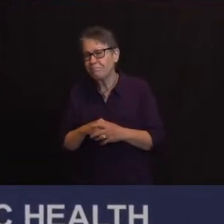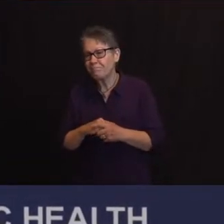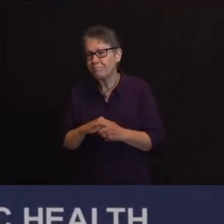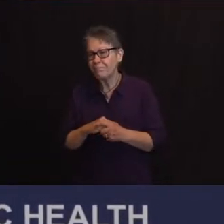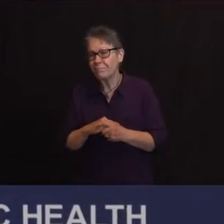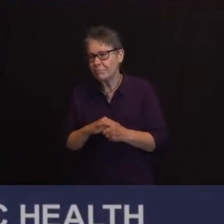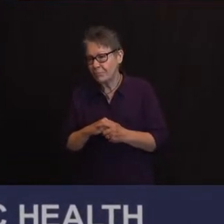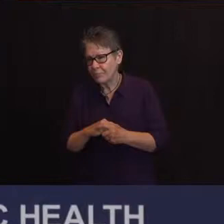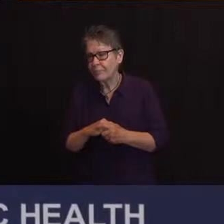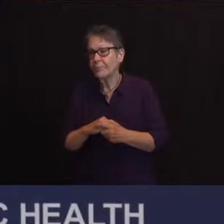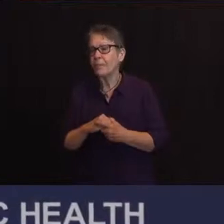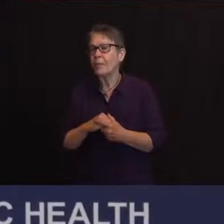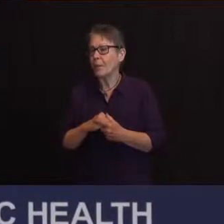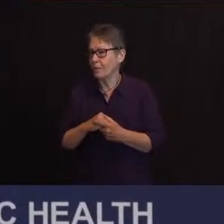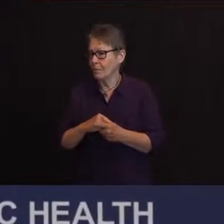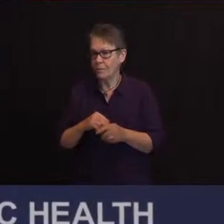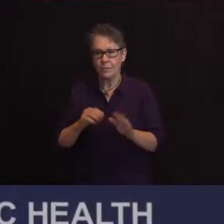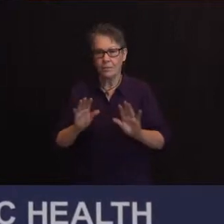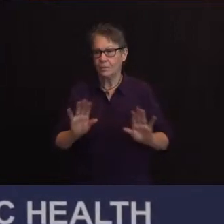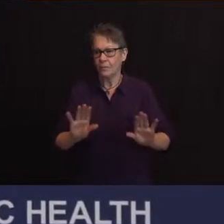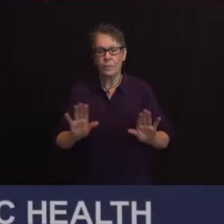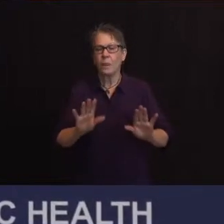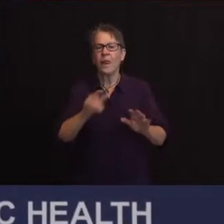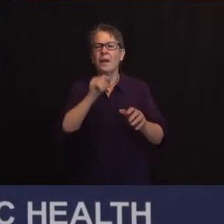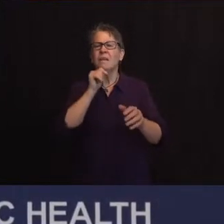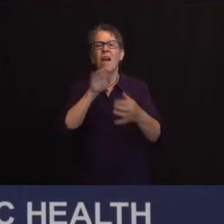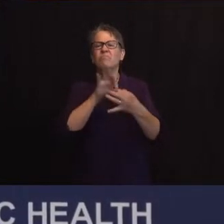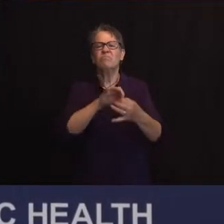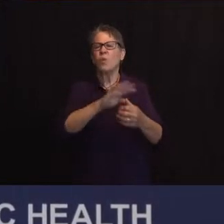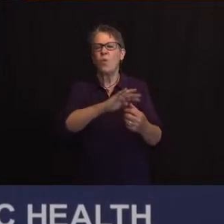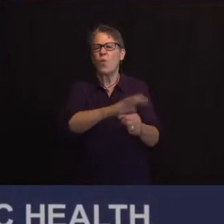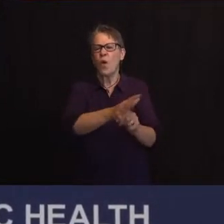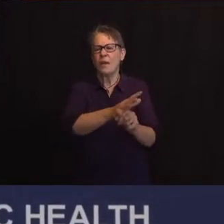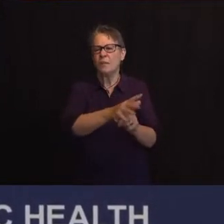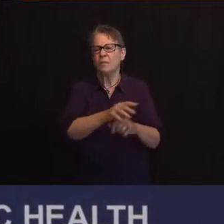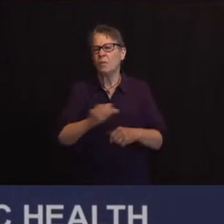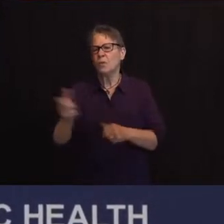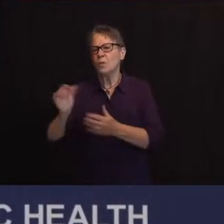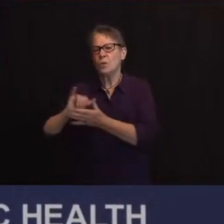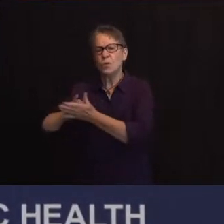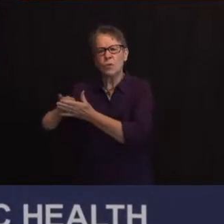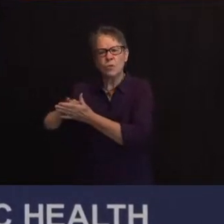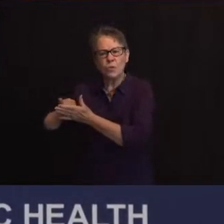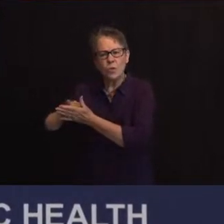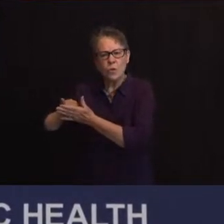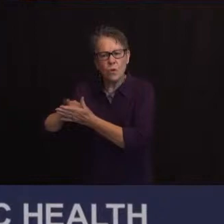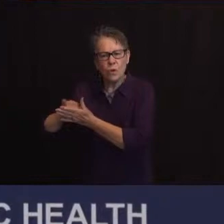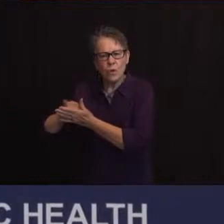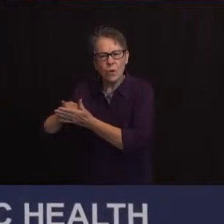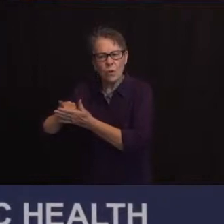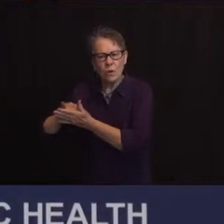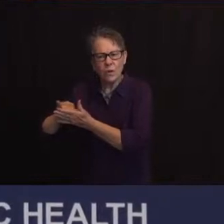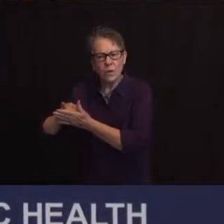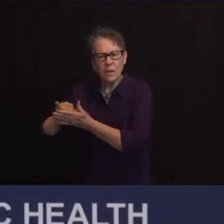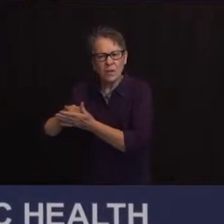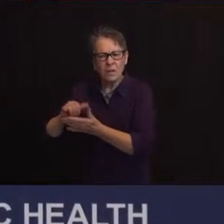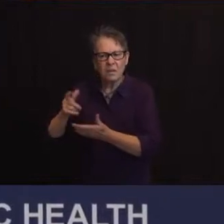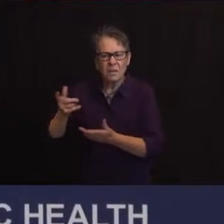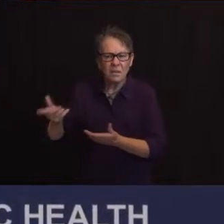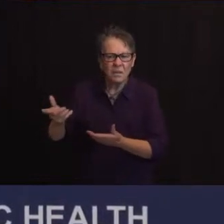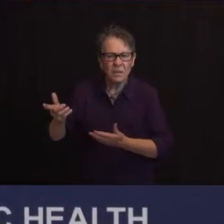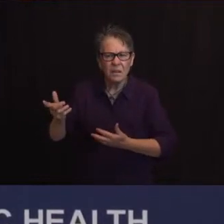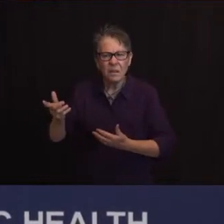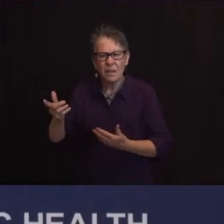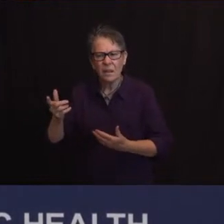First, a non-COVID question, if I may. New York congestion pricing. What is your opinion of it? Opponents, including some